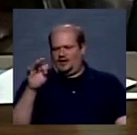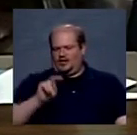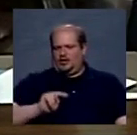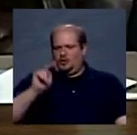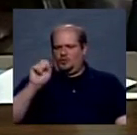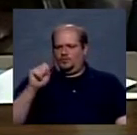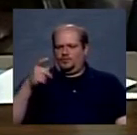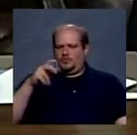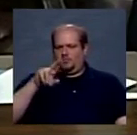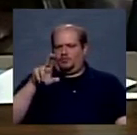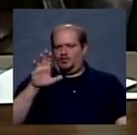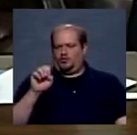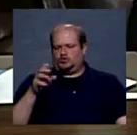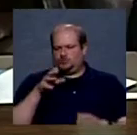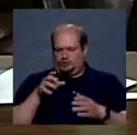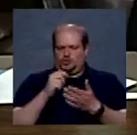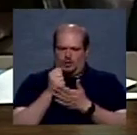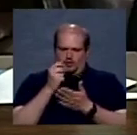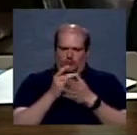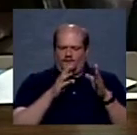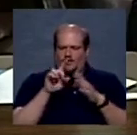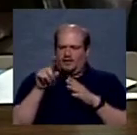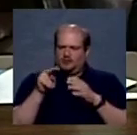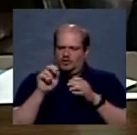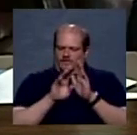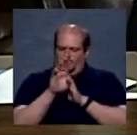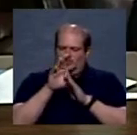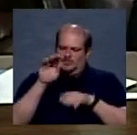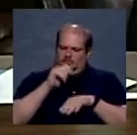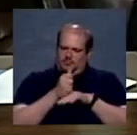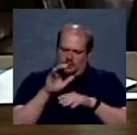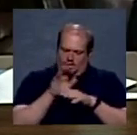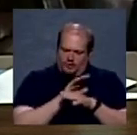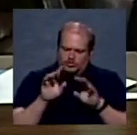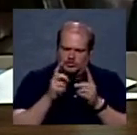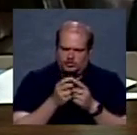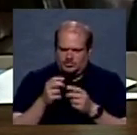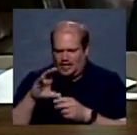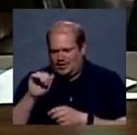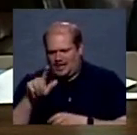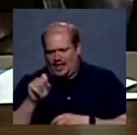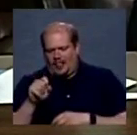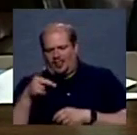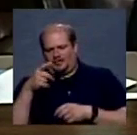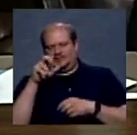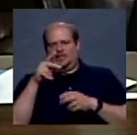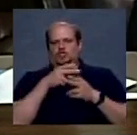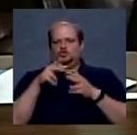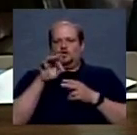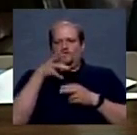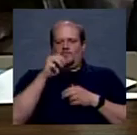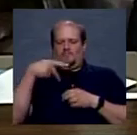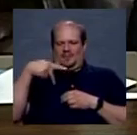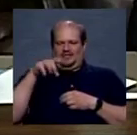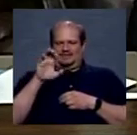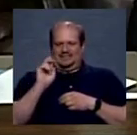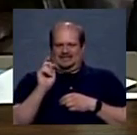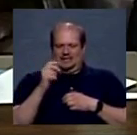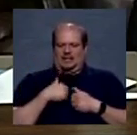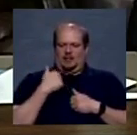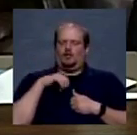Spruce Street. An ordinance to approve a planned zoning development establish a planned commercial district titled Cowles Parking Debt, short form PCD, located